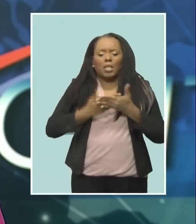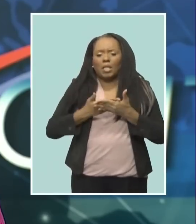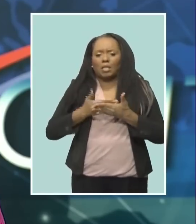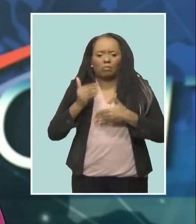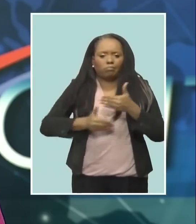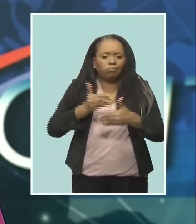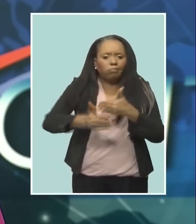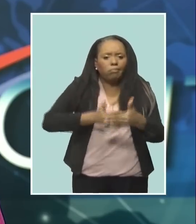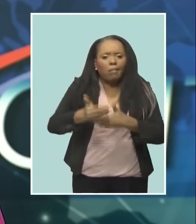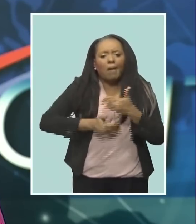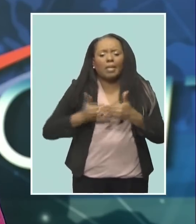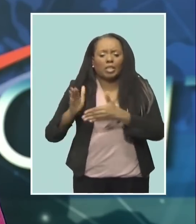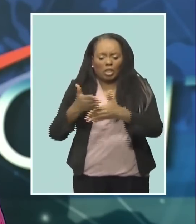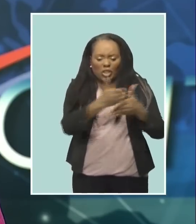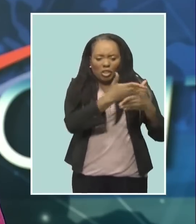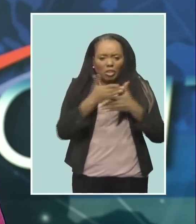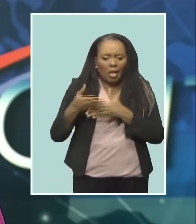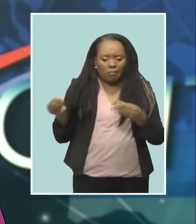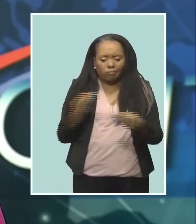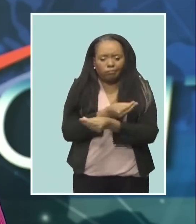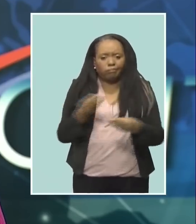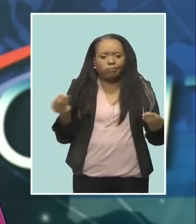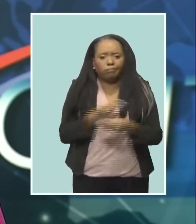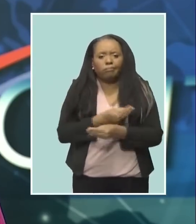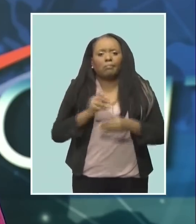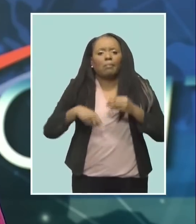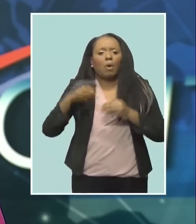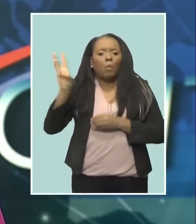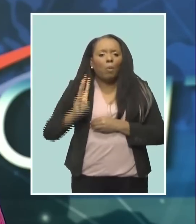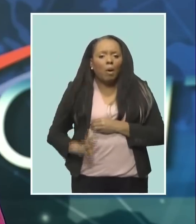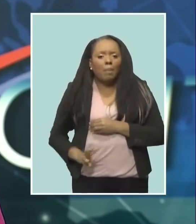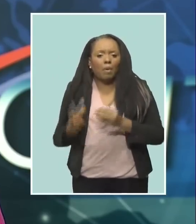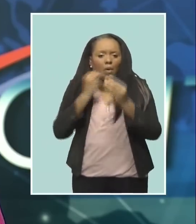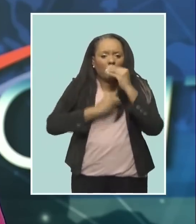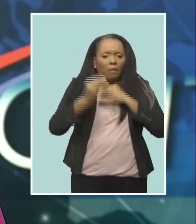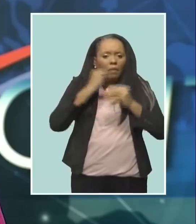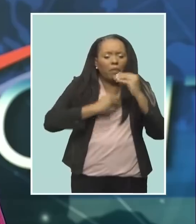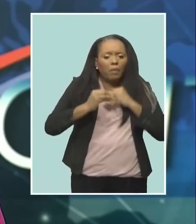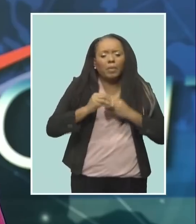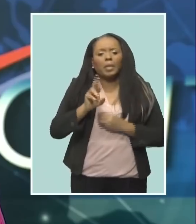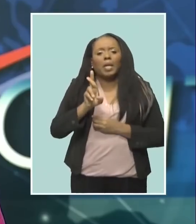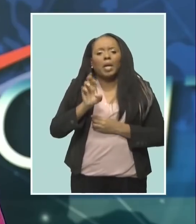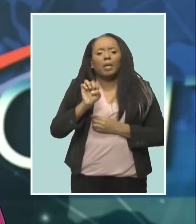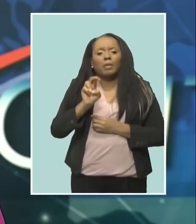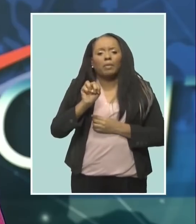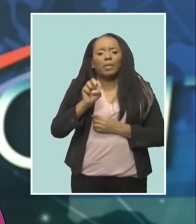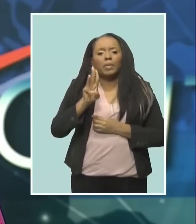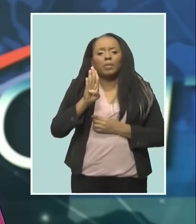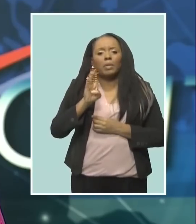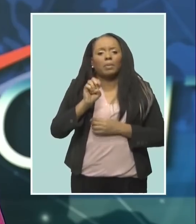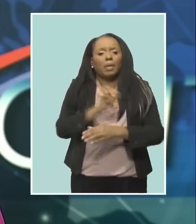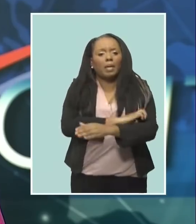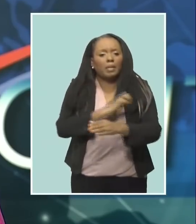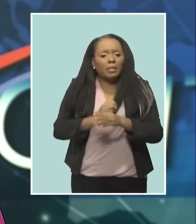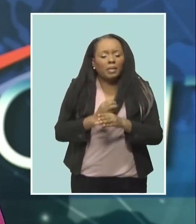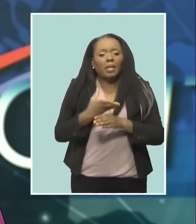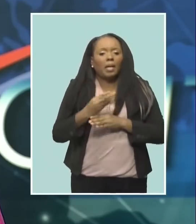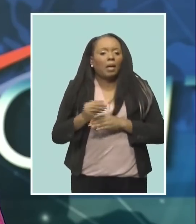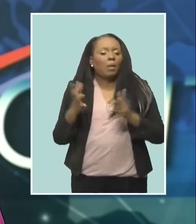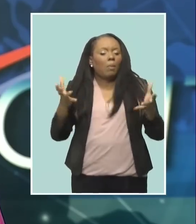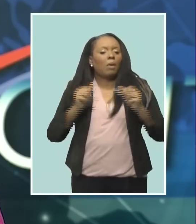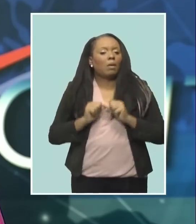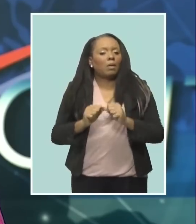climate adaptation and resilience, food security, and renewable energy investments, and reaffirmed her interest in continuing